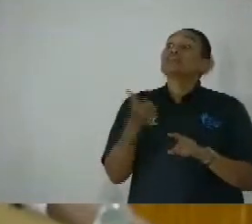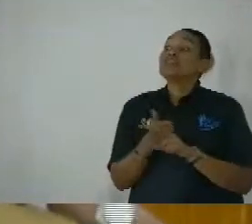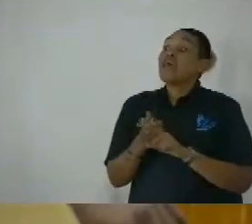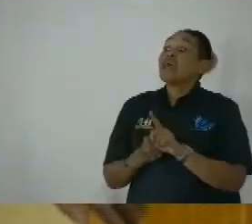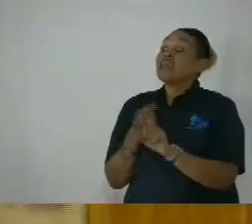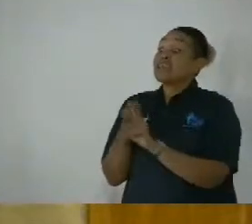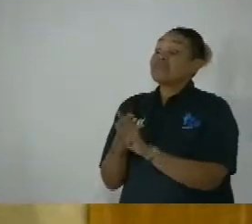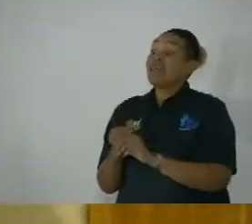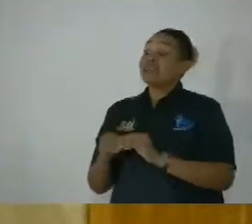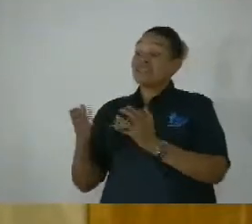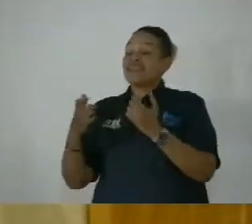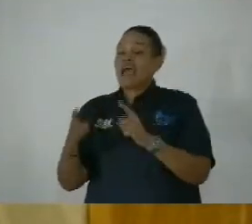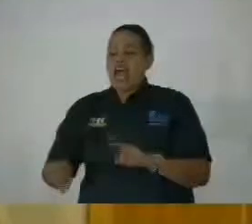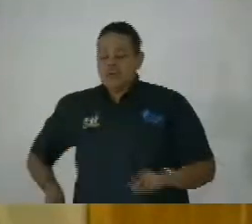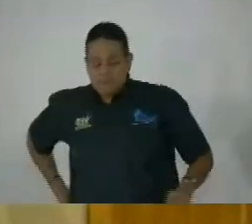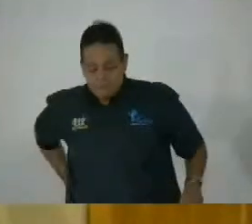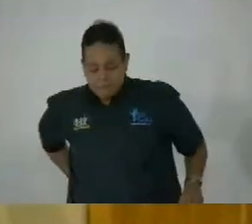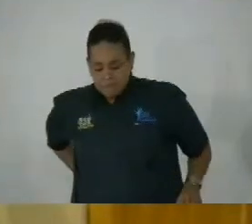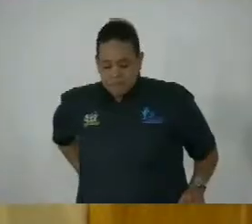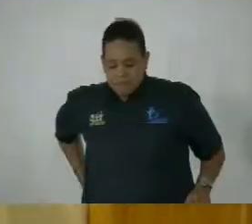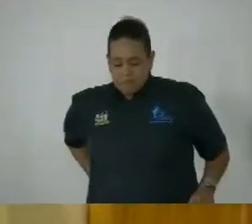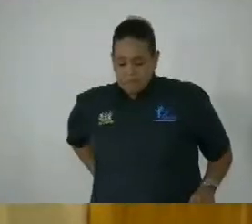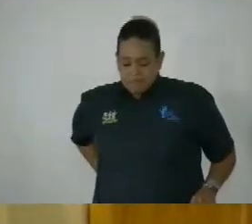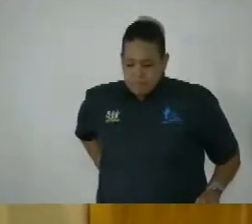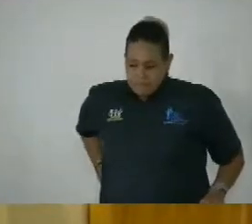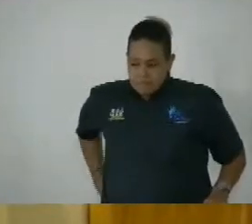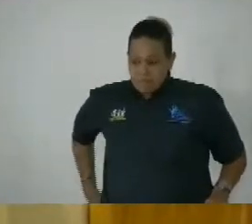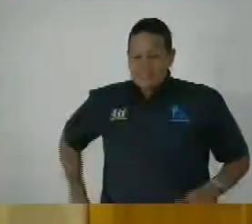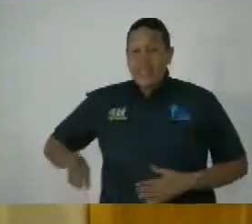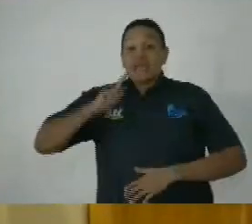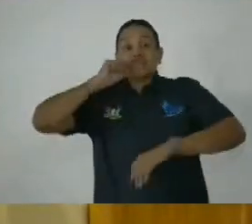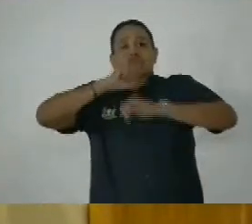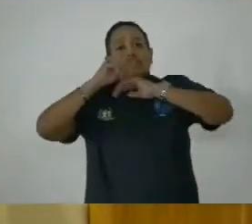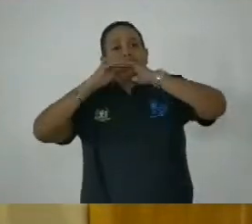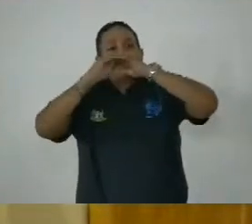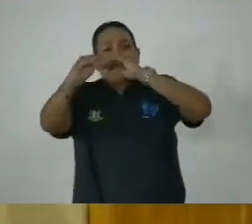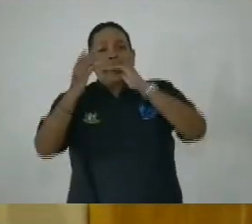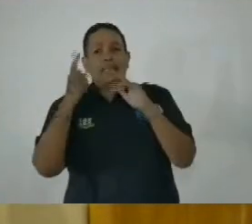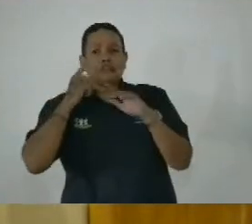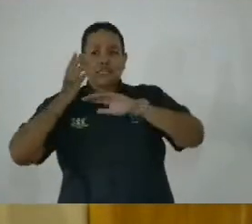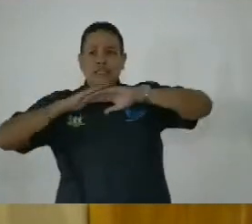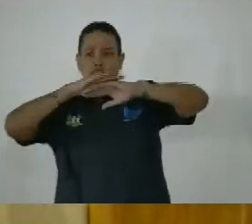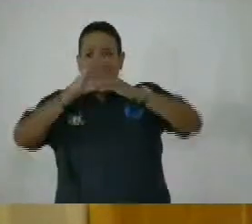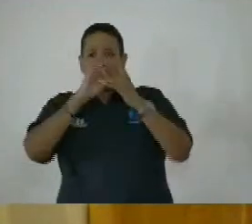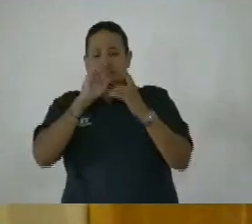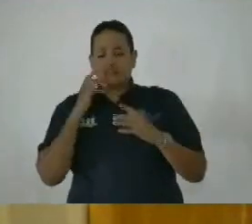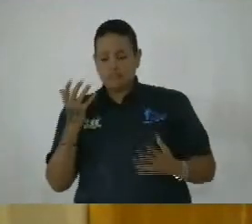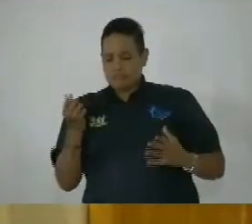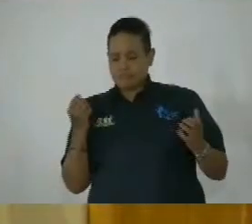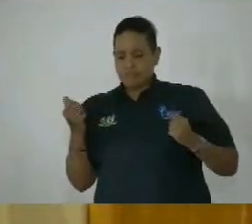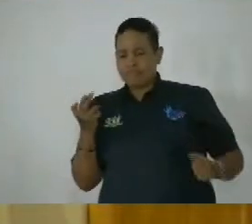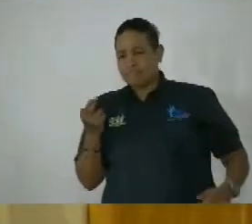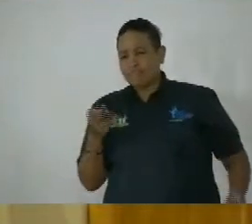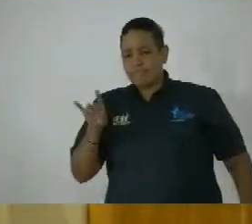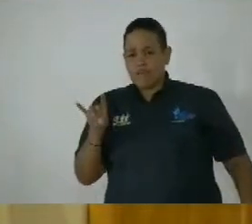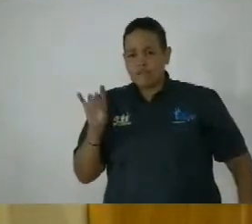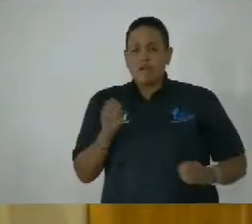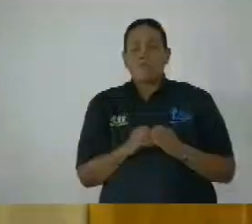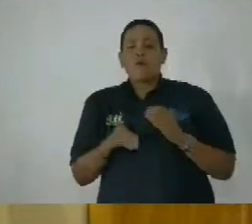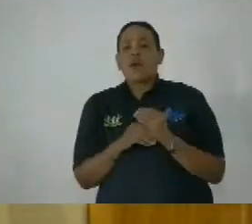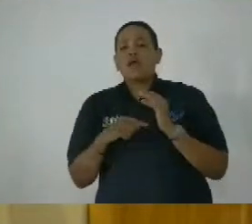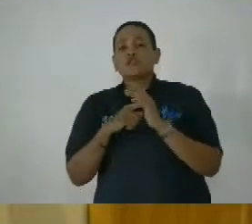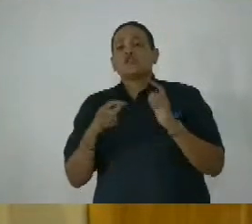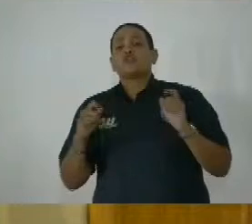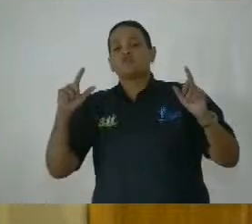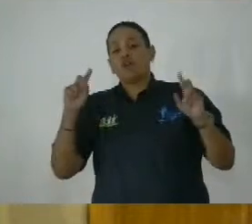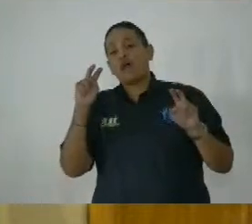effect, and we had unison on that one, thank you, there has been a steady increase in the recovery of firearms. I show the graph to you,